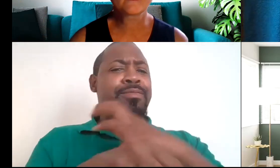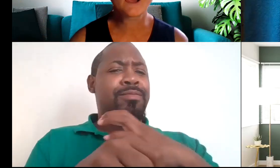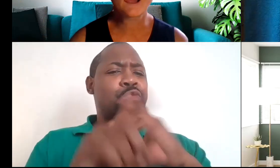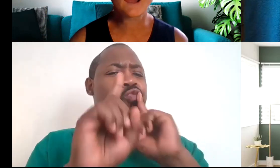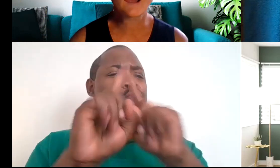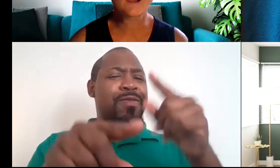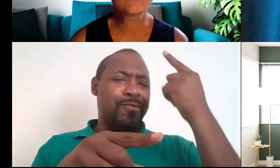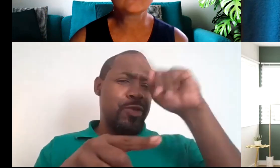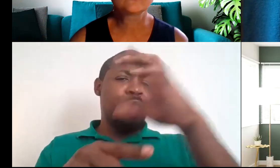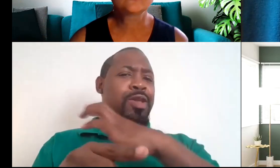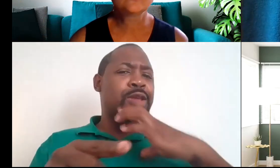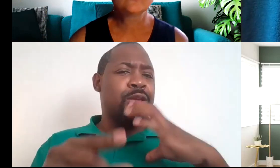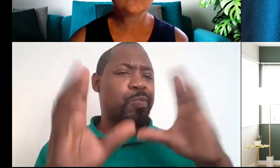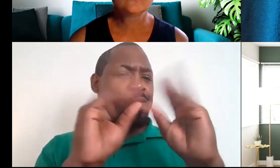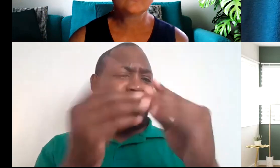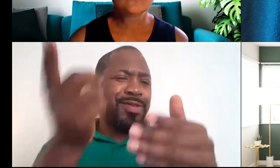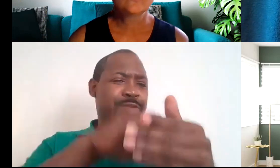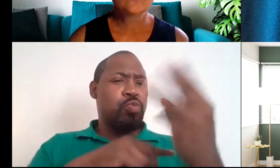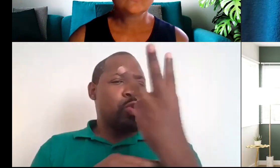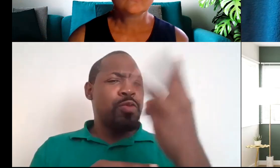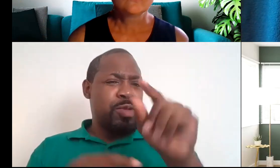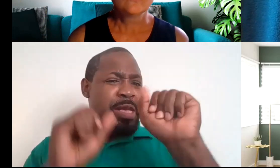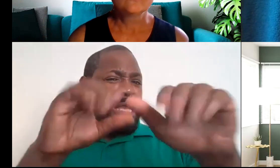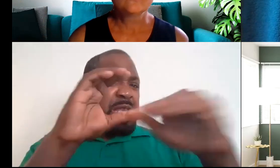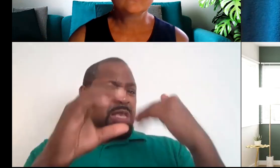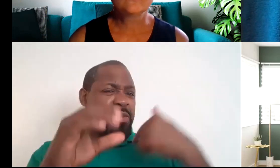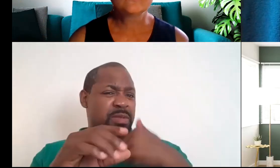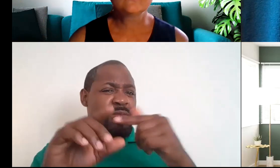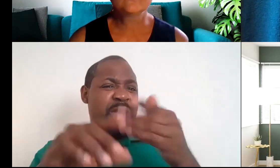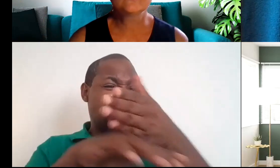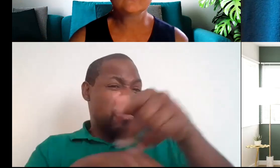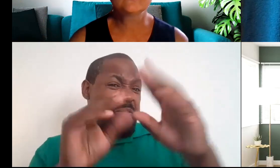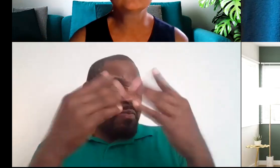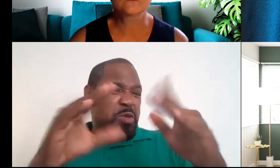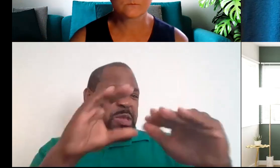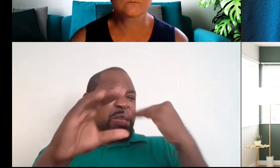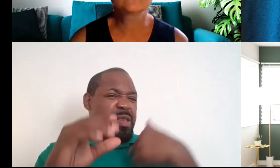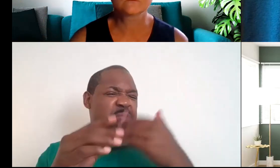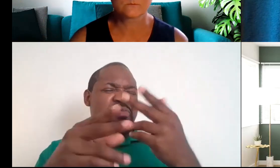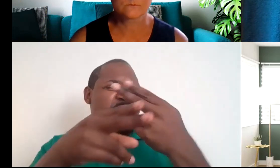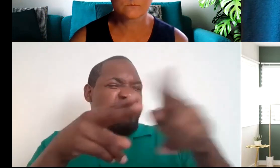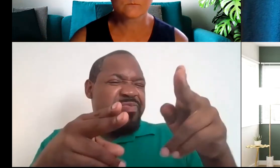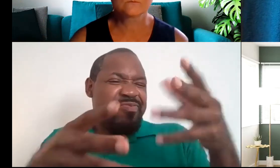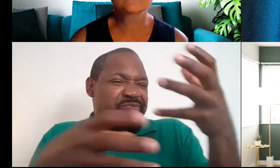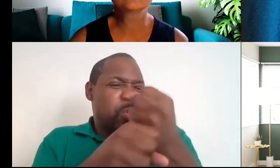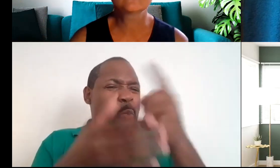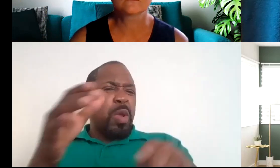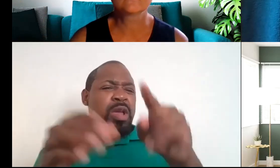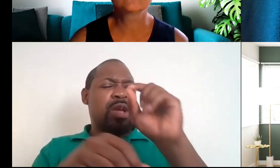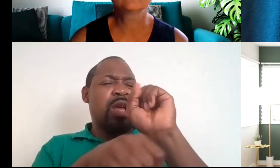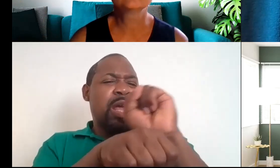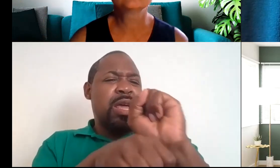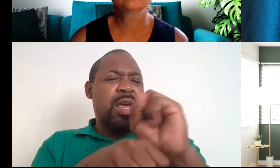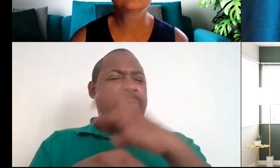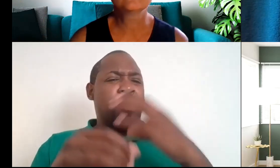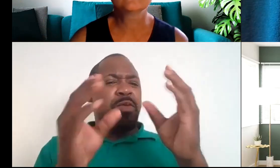maybe I can make a quick report. We have a meeting for the commission next Wednesday. So if